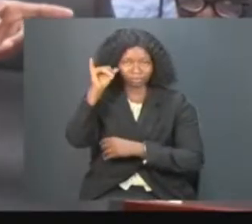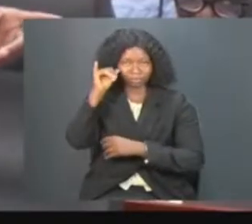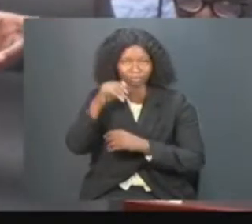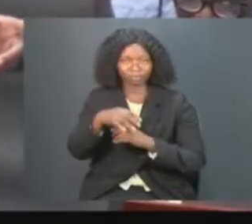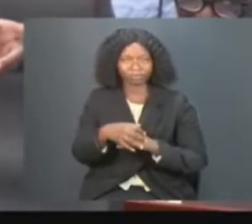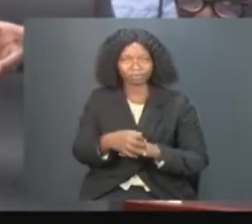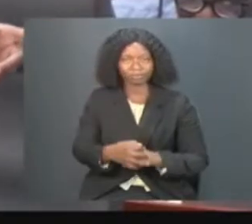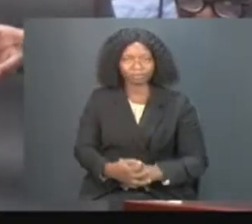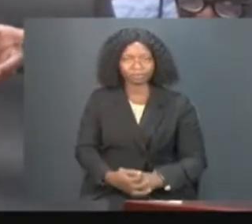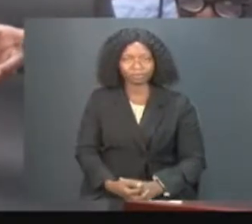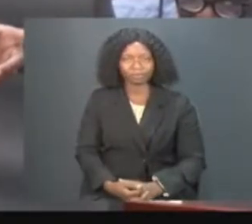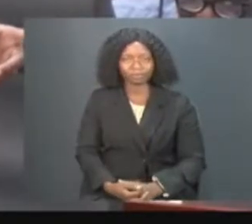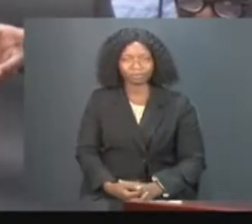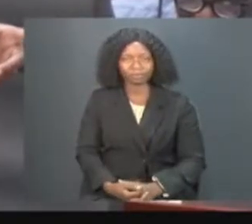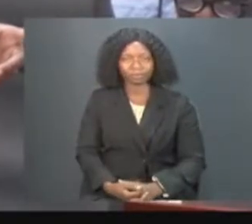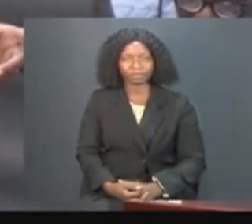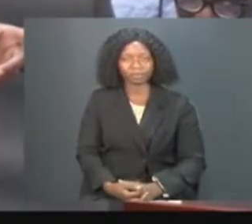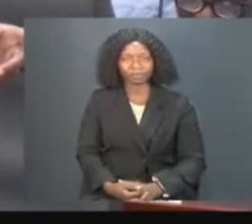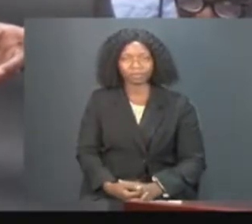So,